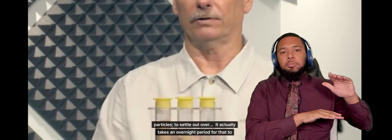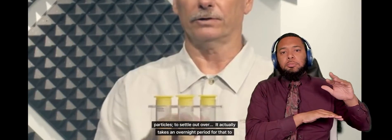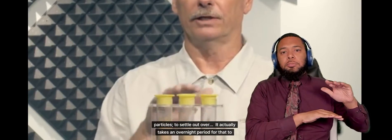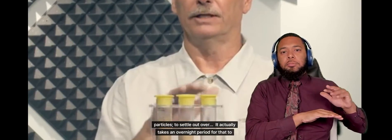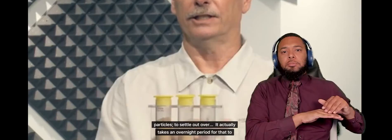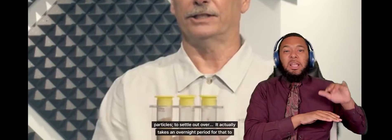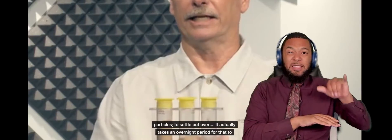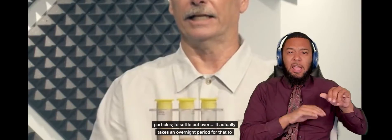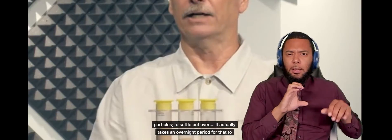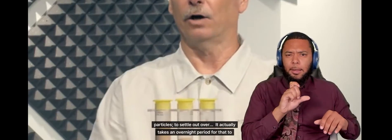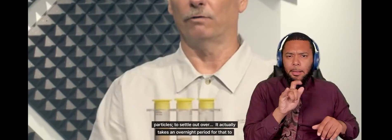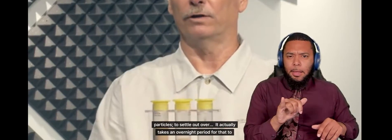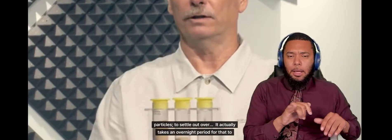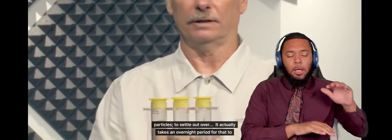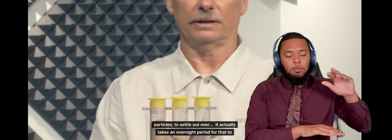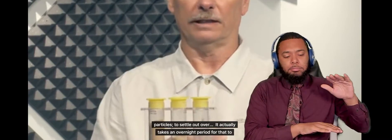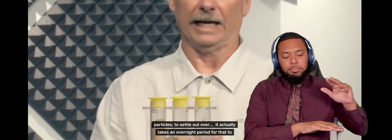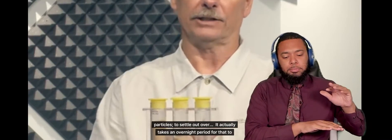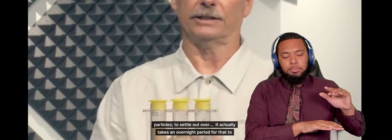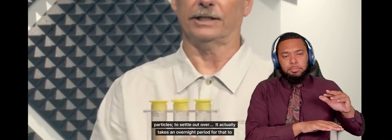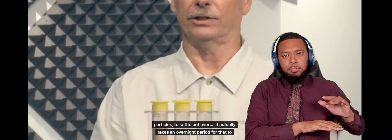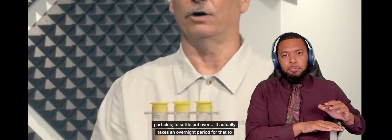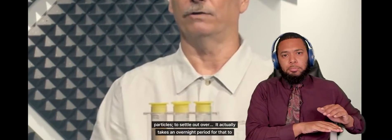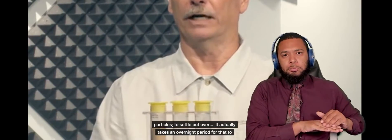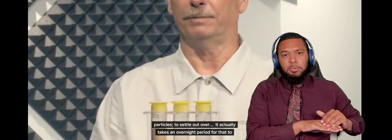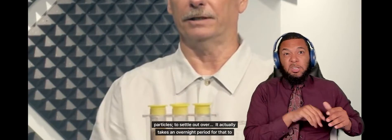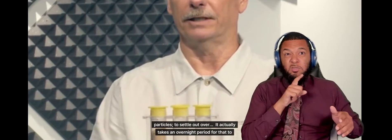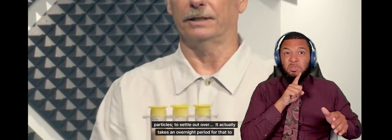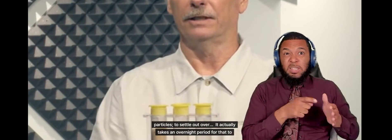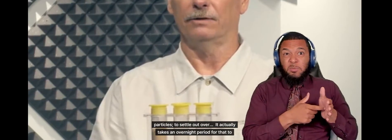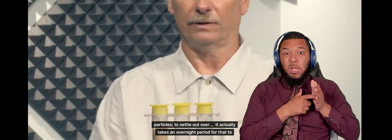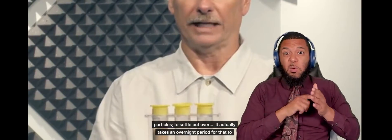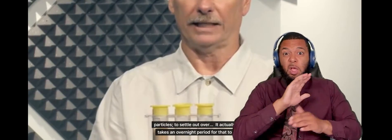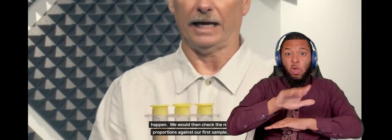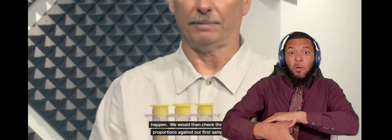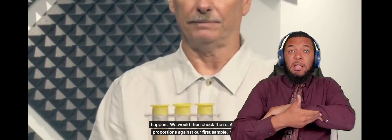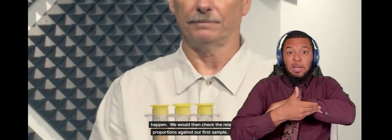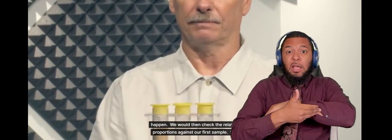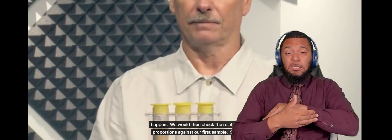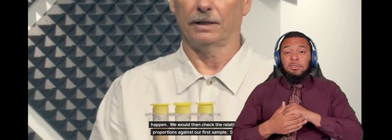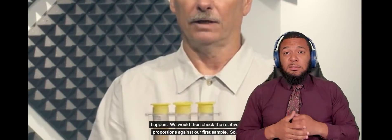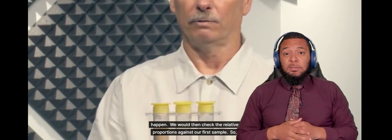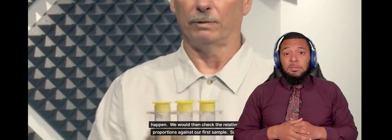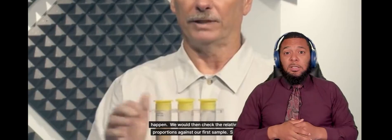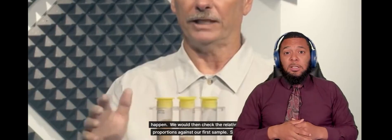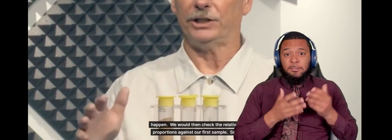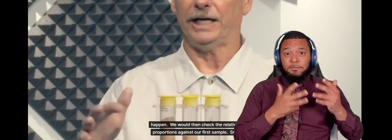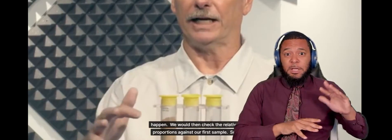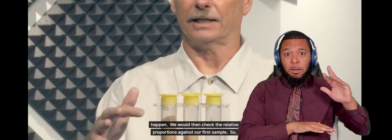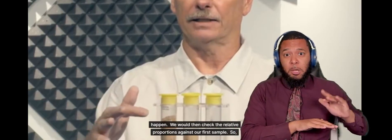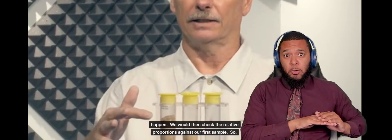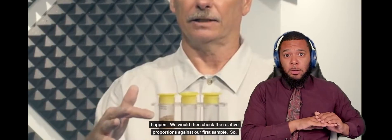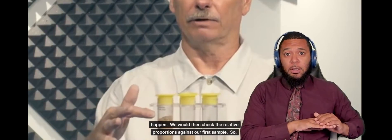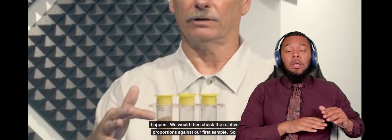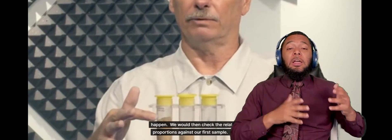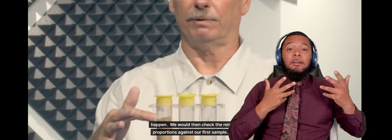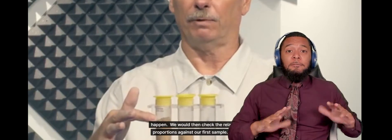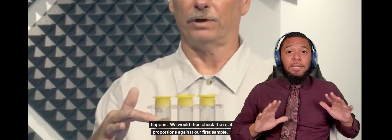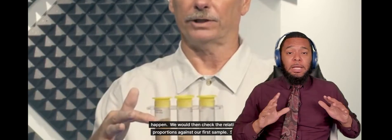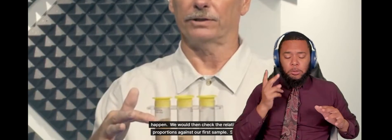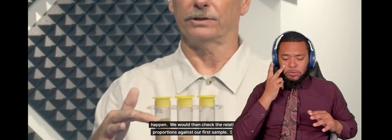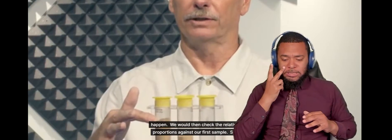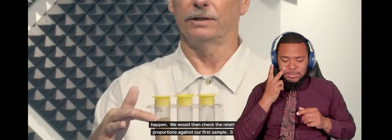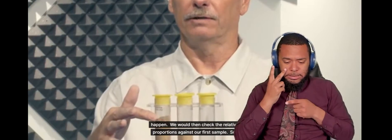clay particles, to settle out over. It actually takes an overnight period for that to happen. We would then check the